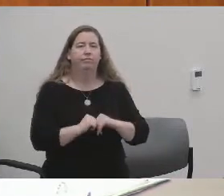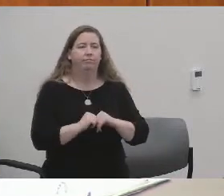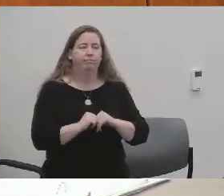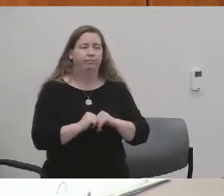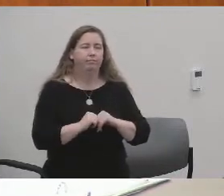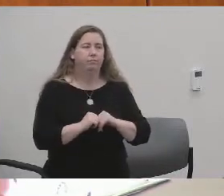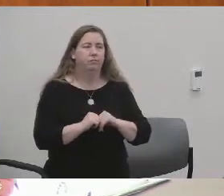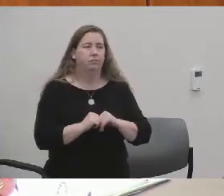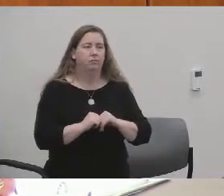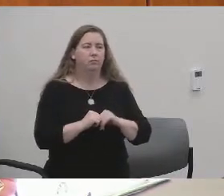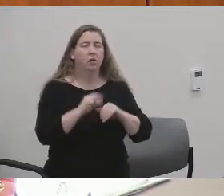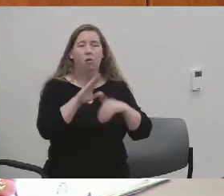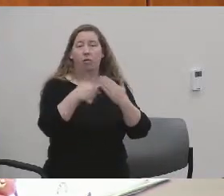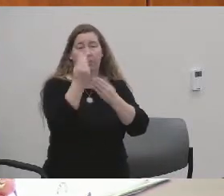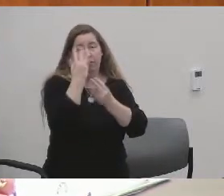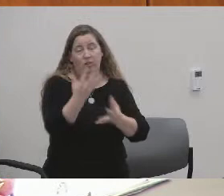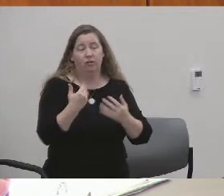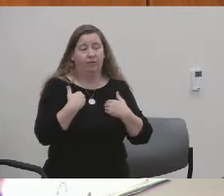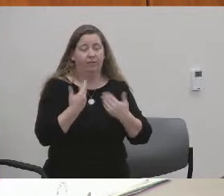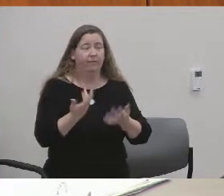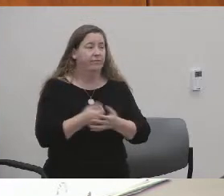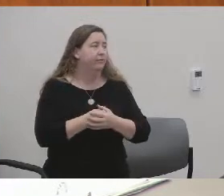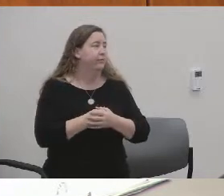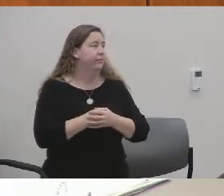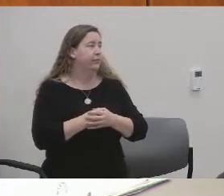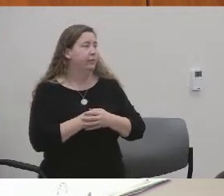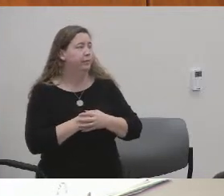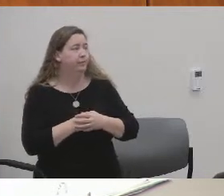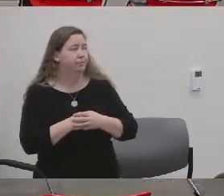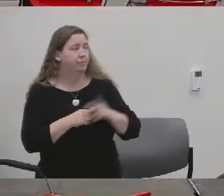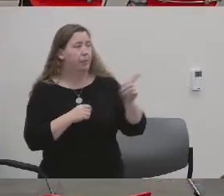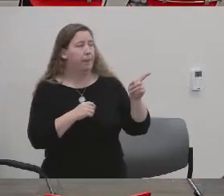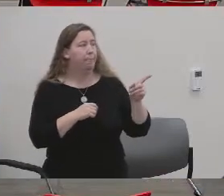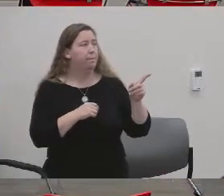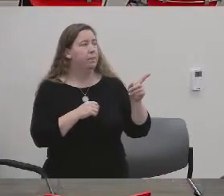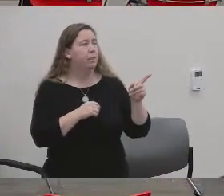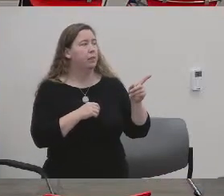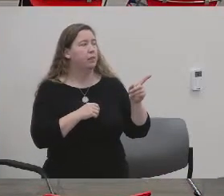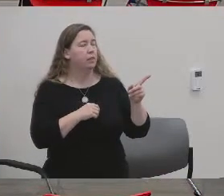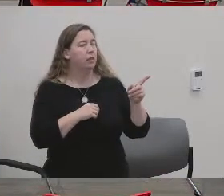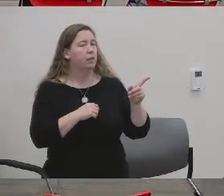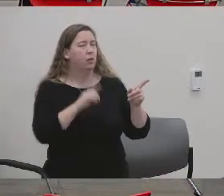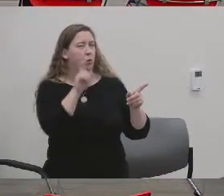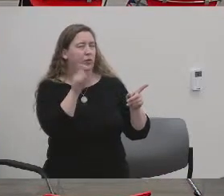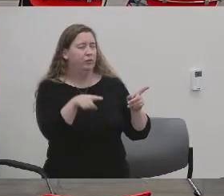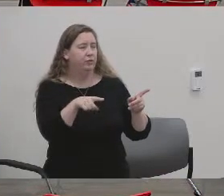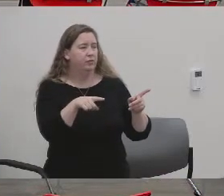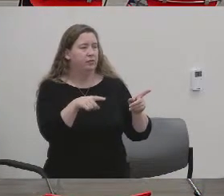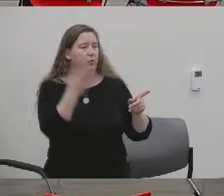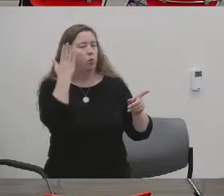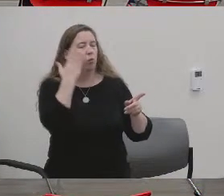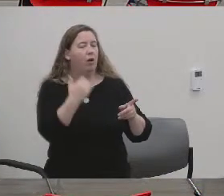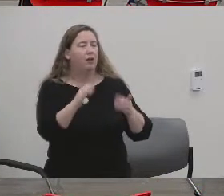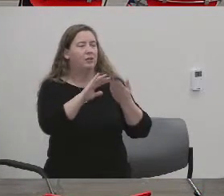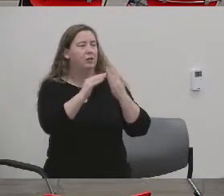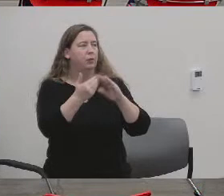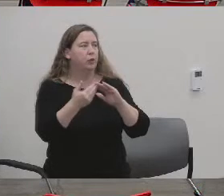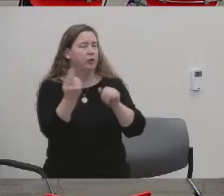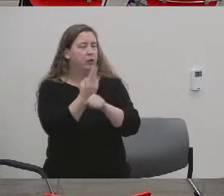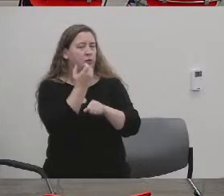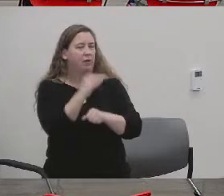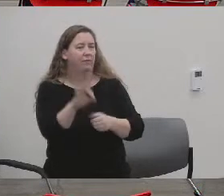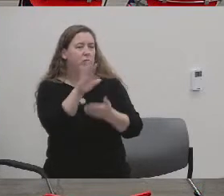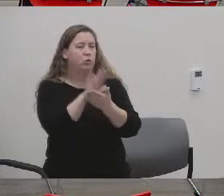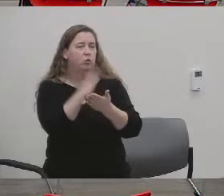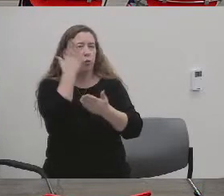And that's all of the informational items. I have a question. Yes. Why is the community use of schools, why are Boy